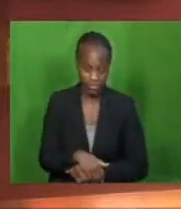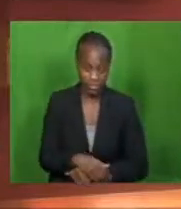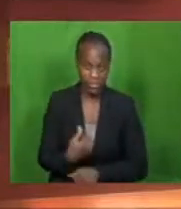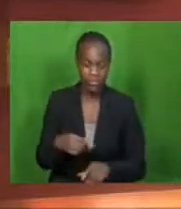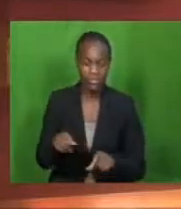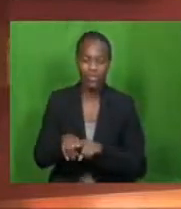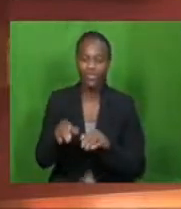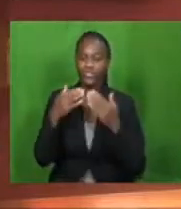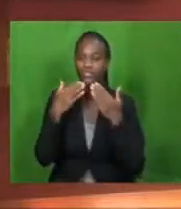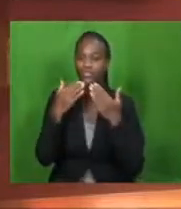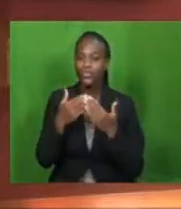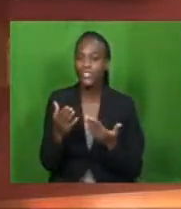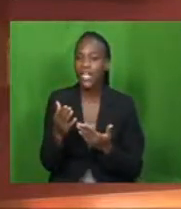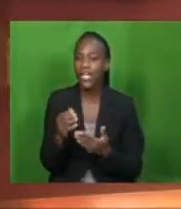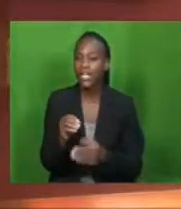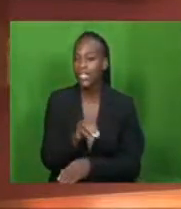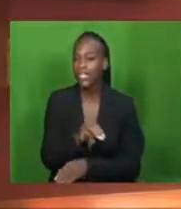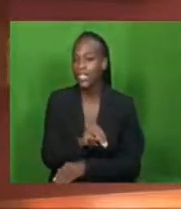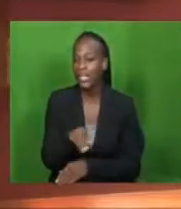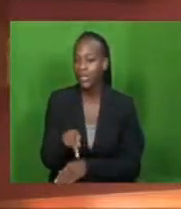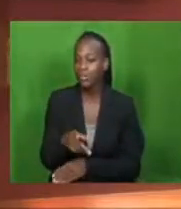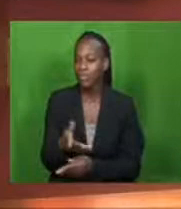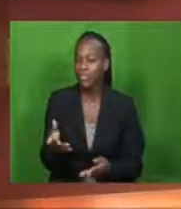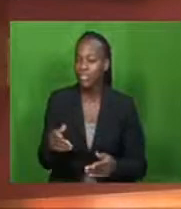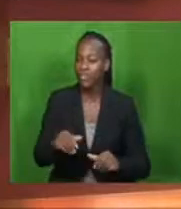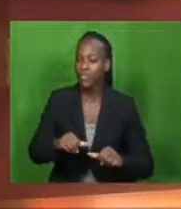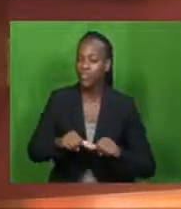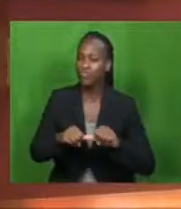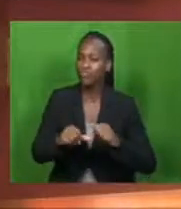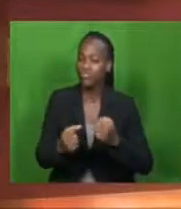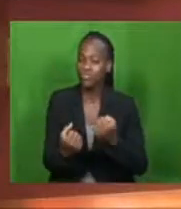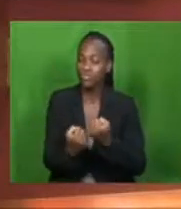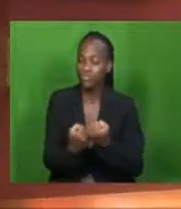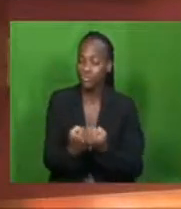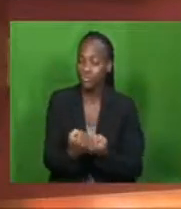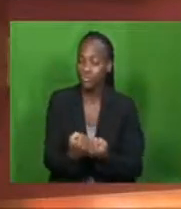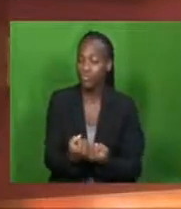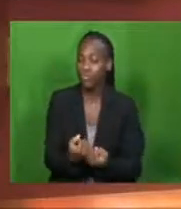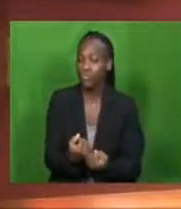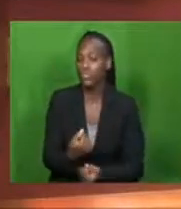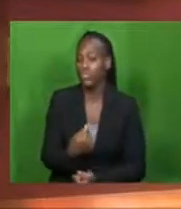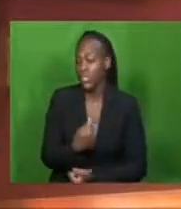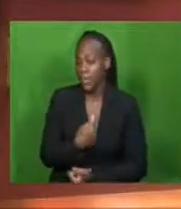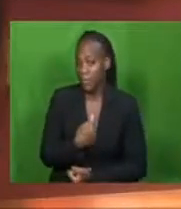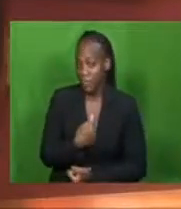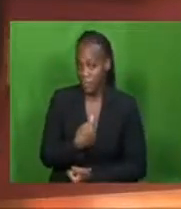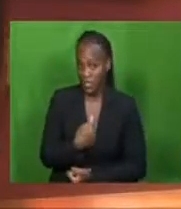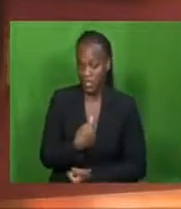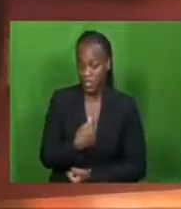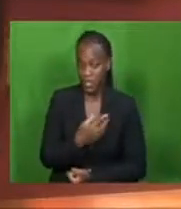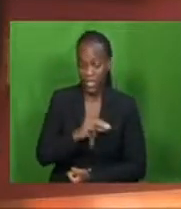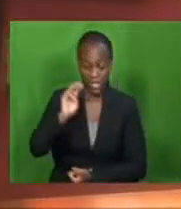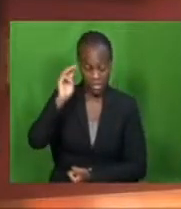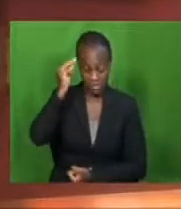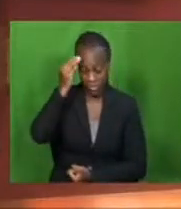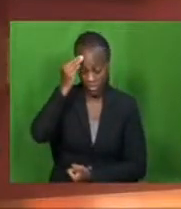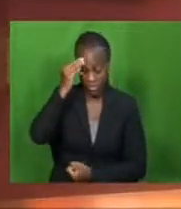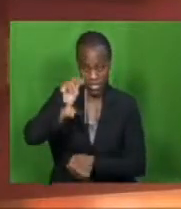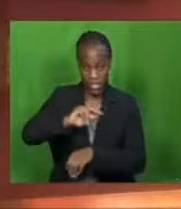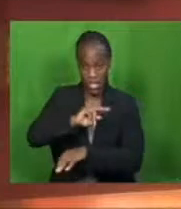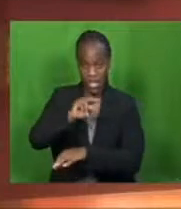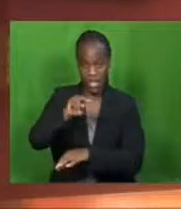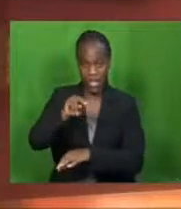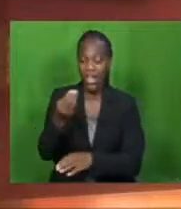House for its continuous support to my modest self and the Ministry of Lands and